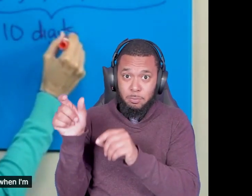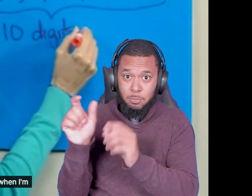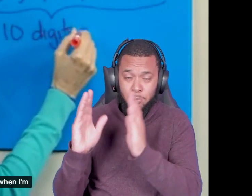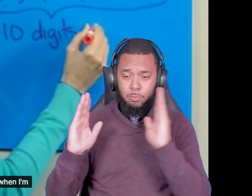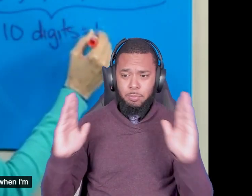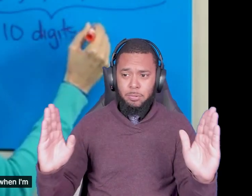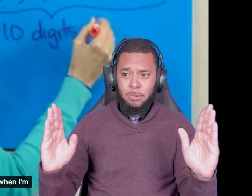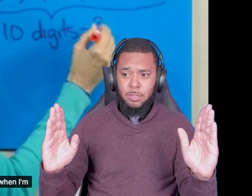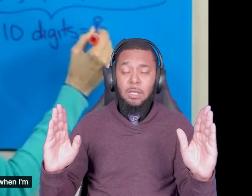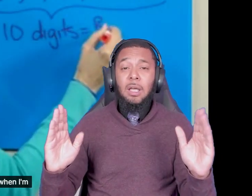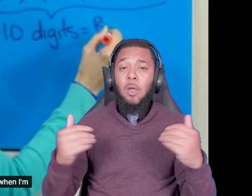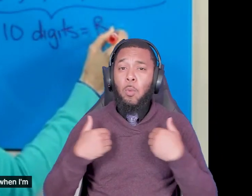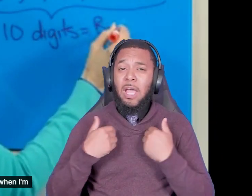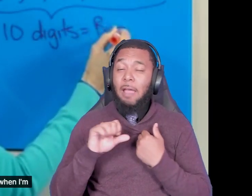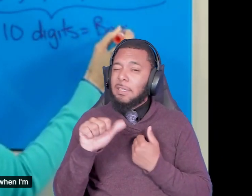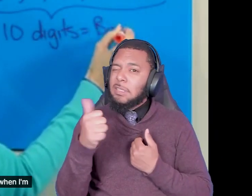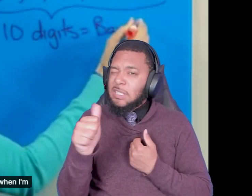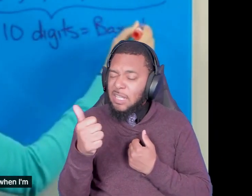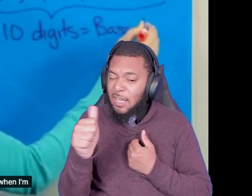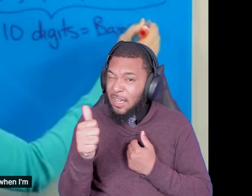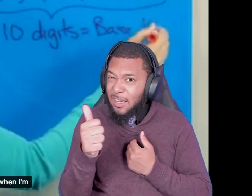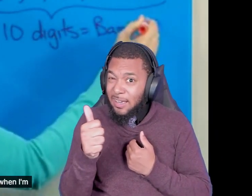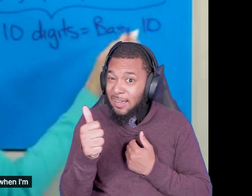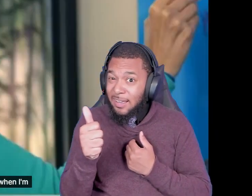and we use base 10,